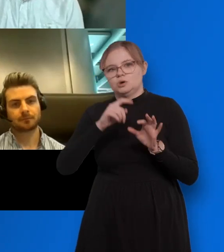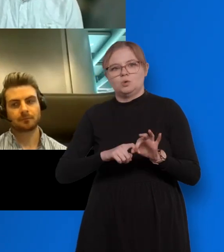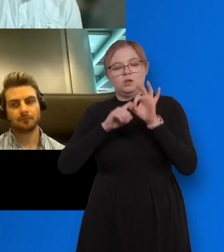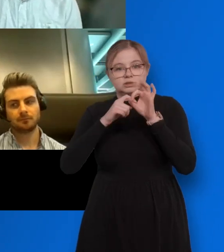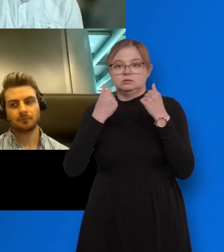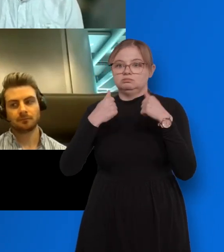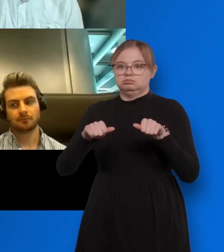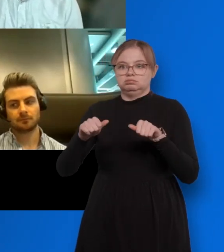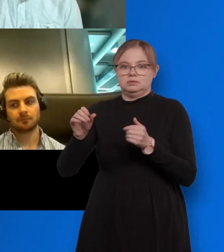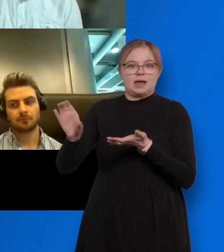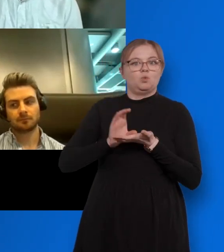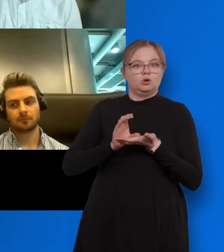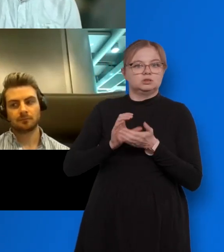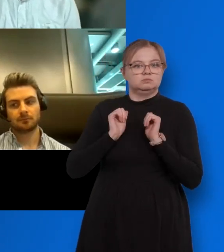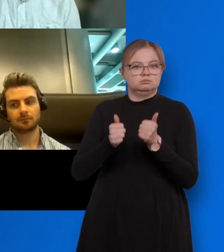the award. So,